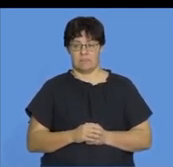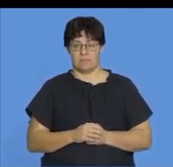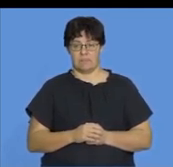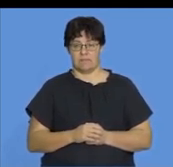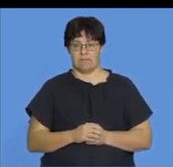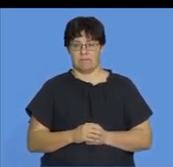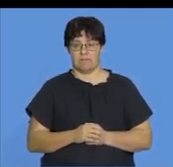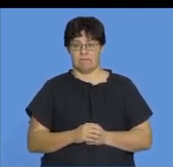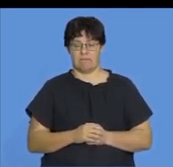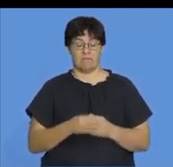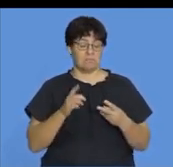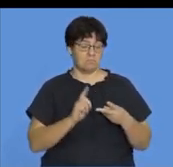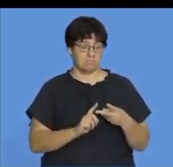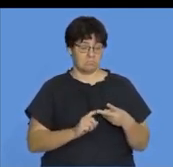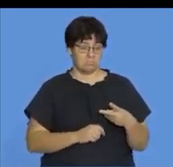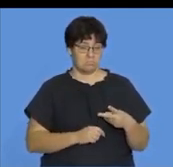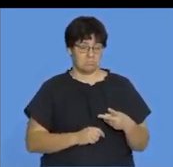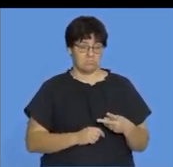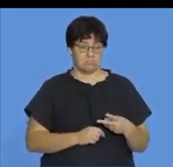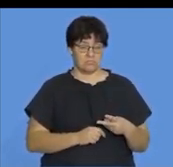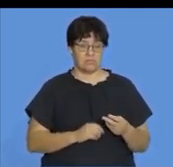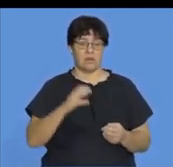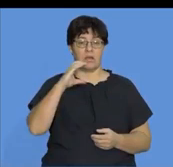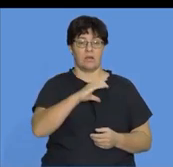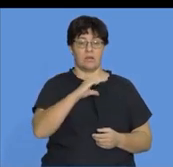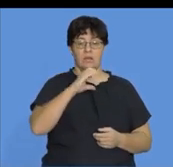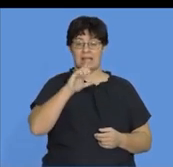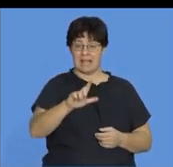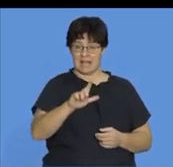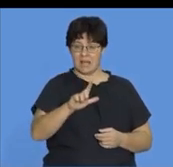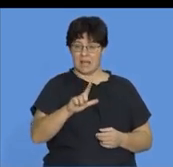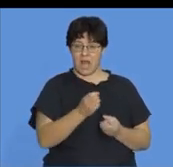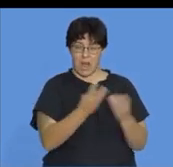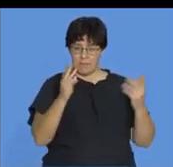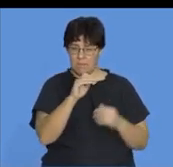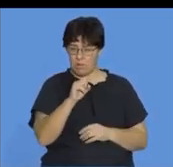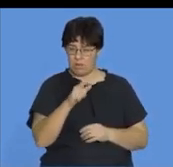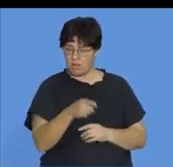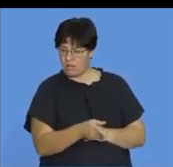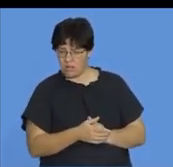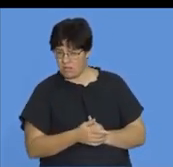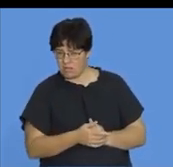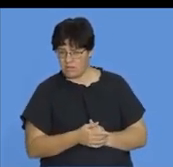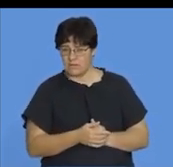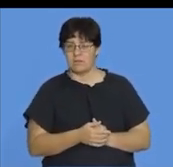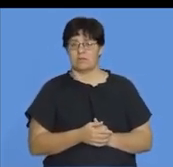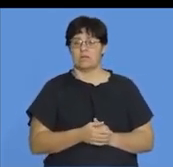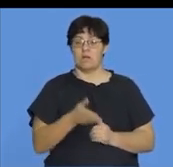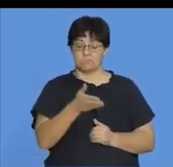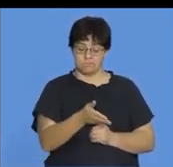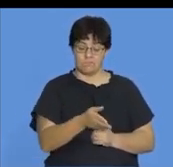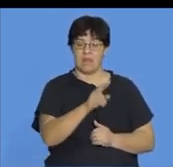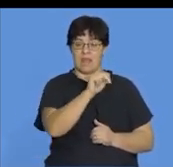What about the moles of chlorine that we have. So the moles present